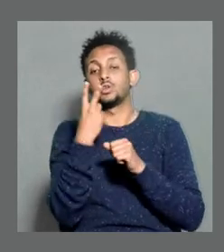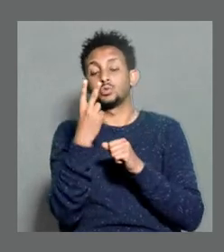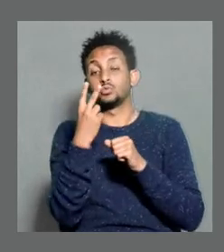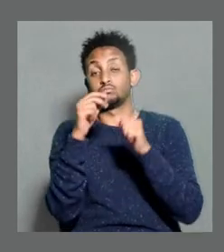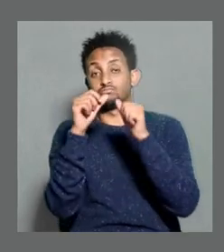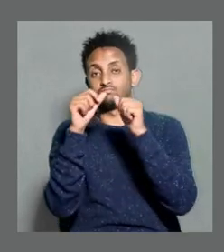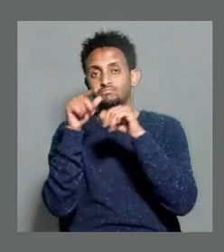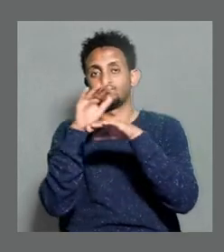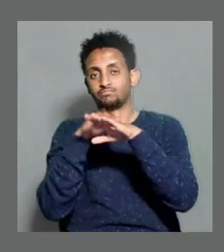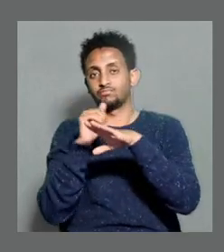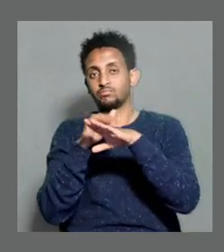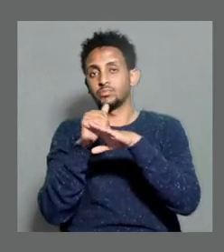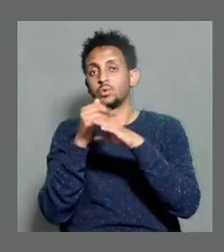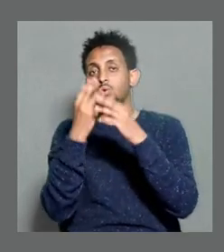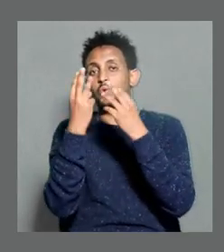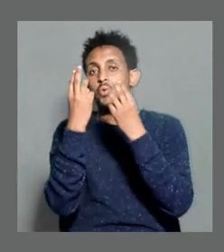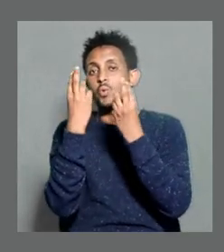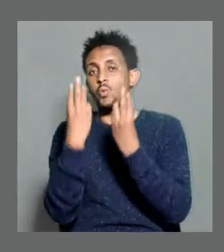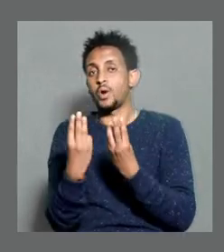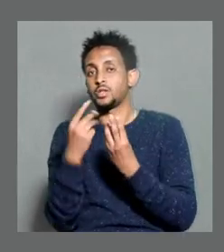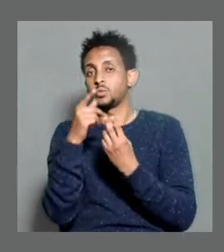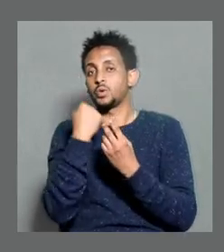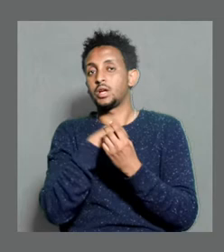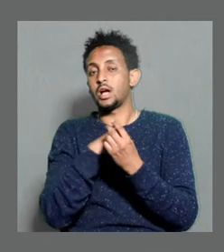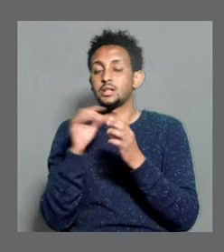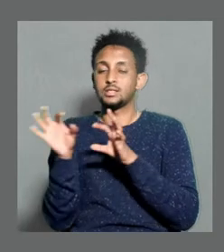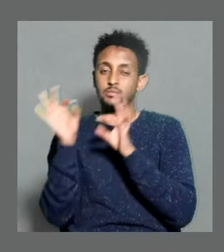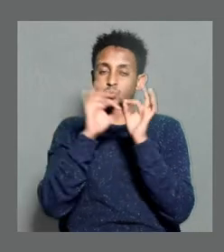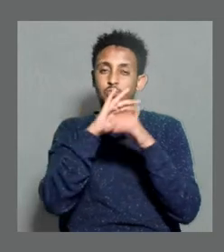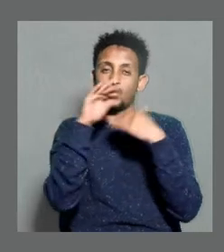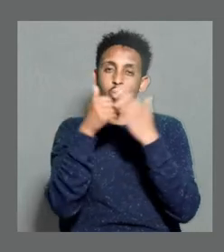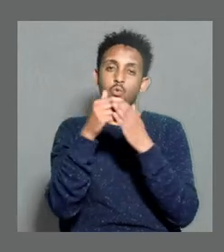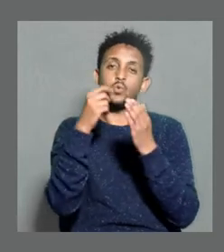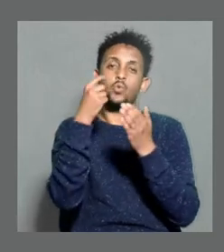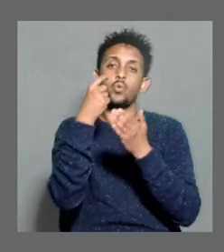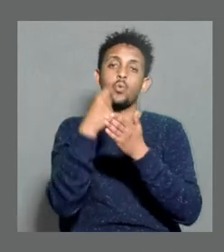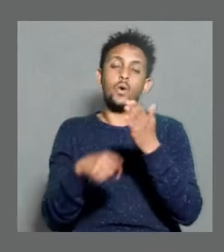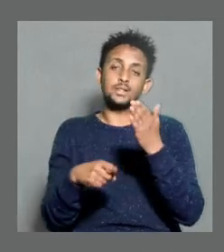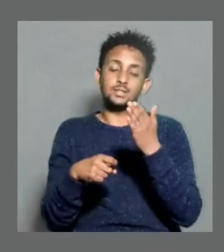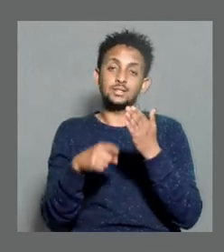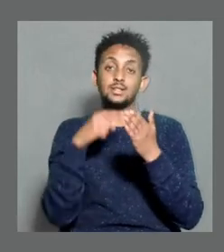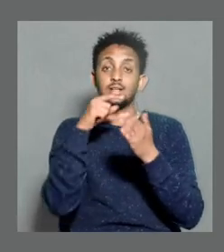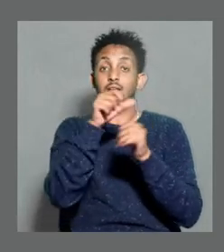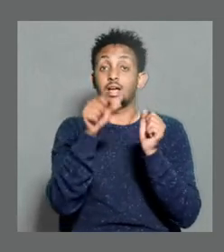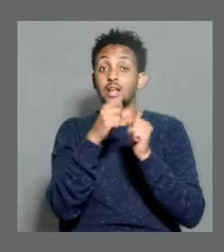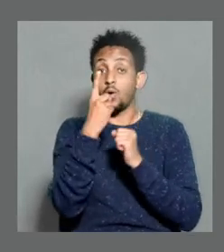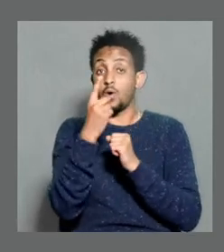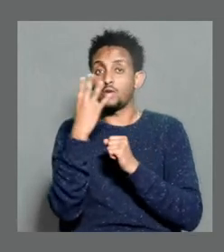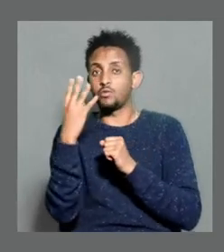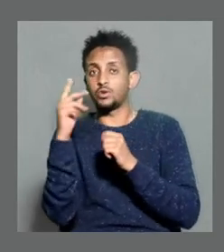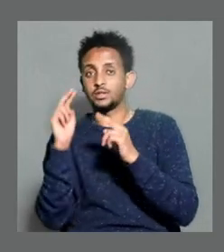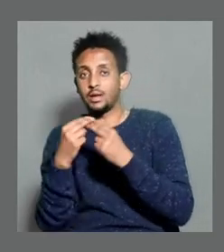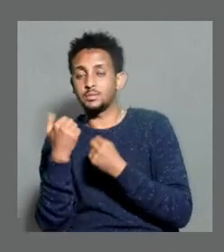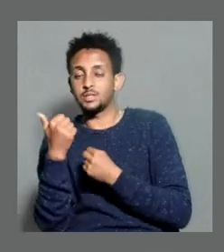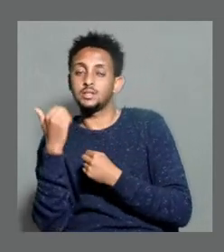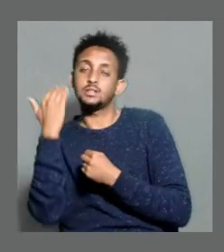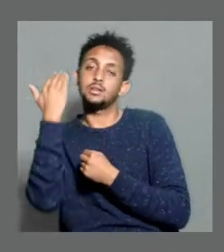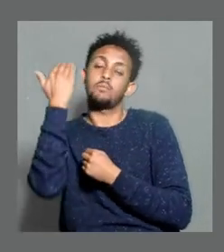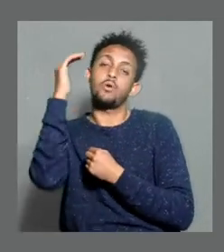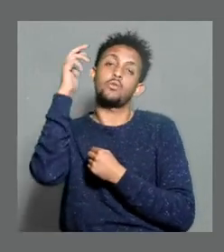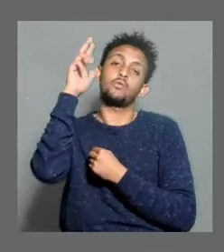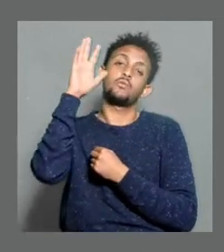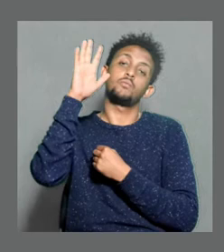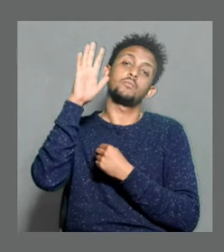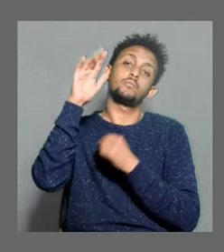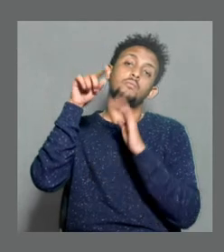2 is called to be weight. So we can substitute all those quantities. Area 1 is 4 times 10 to the power of